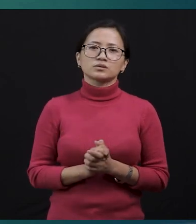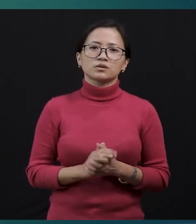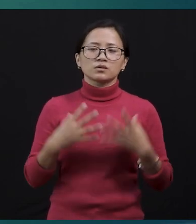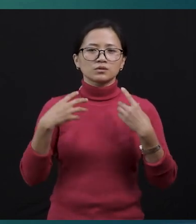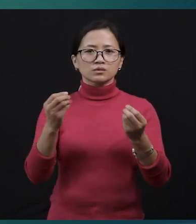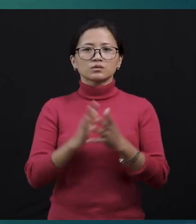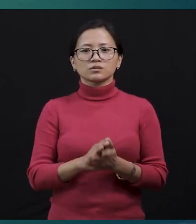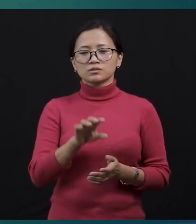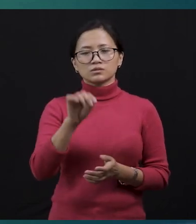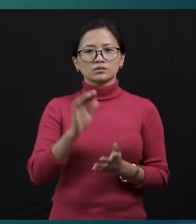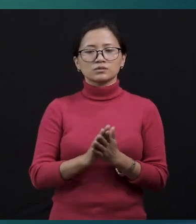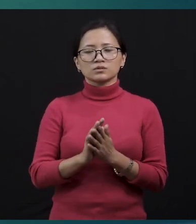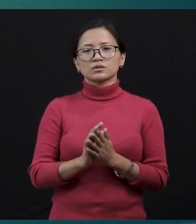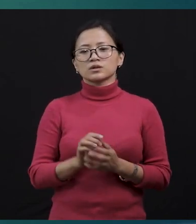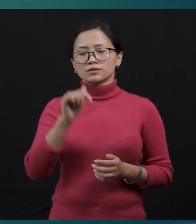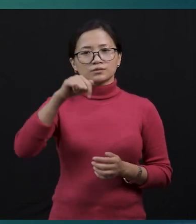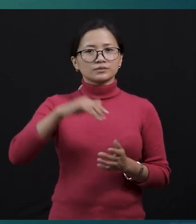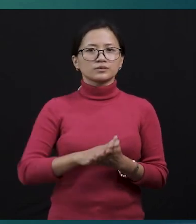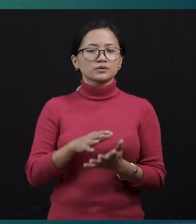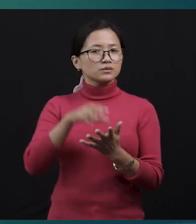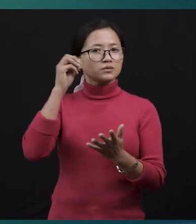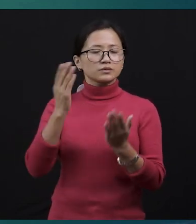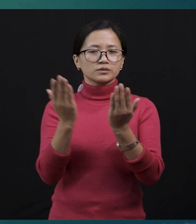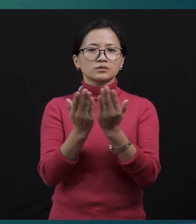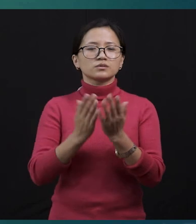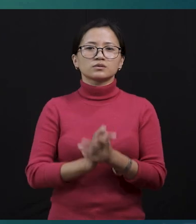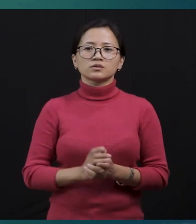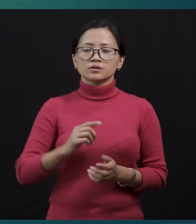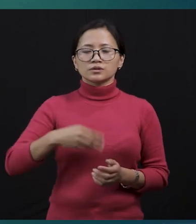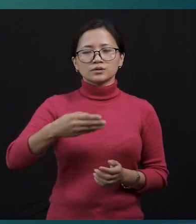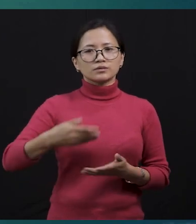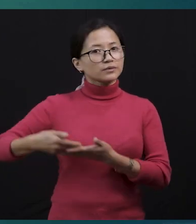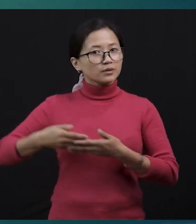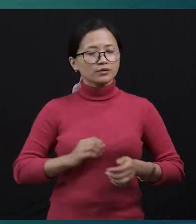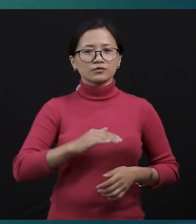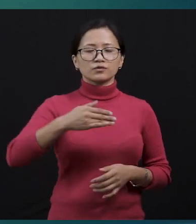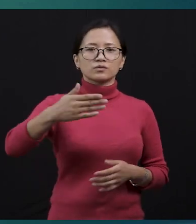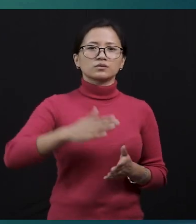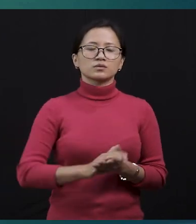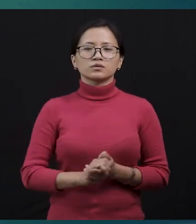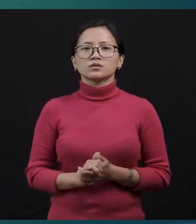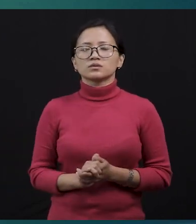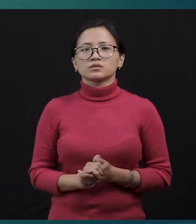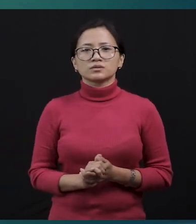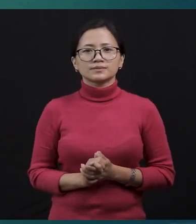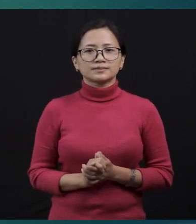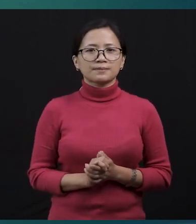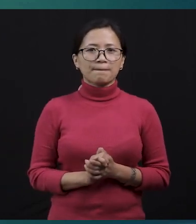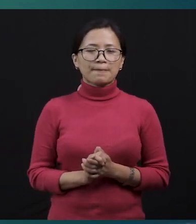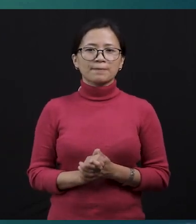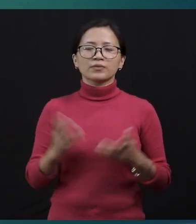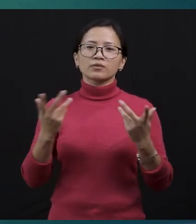I want all of you to take some inspiration from this, learn a lesson, and then carry forward. And not just getting inspired,